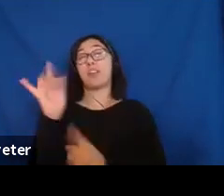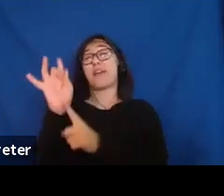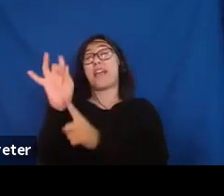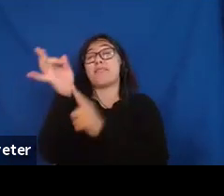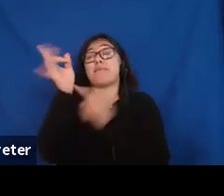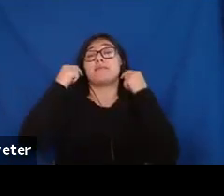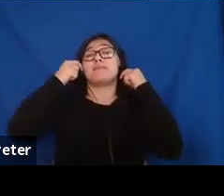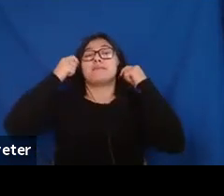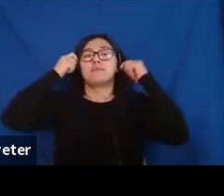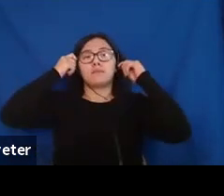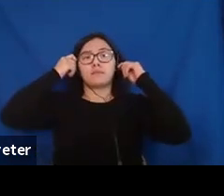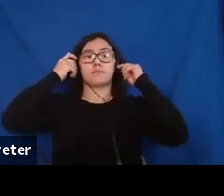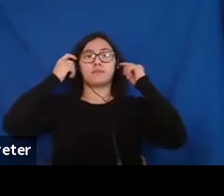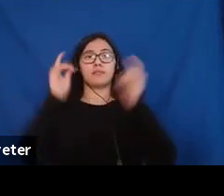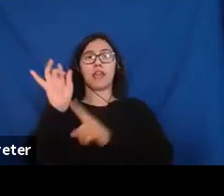group and then come on back.